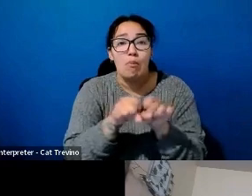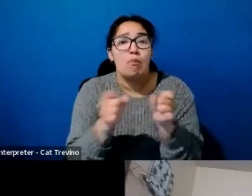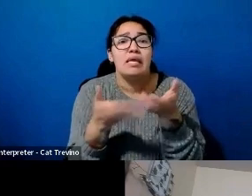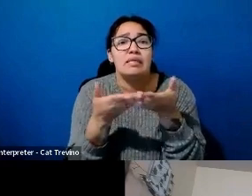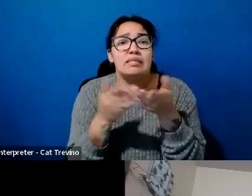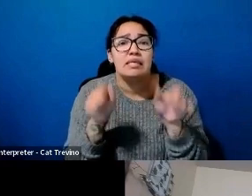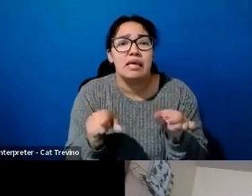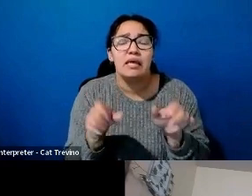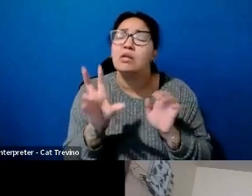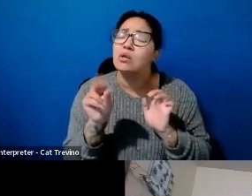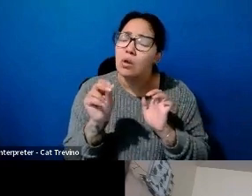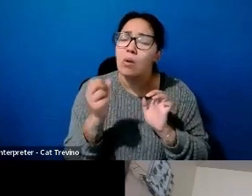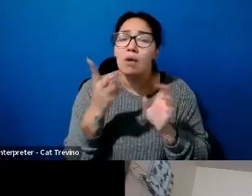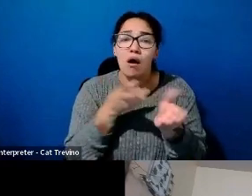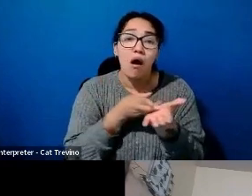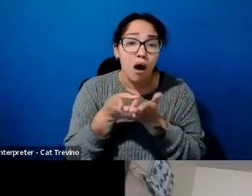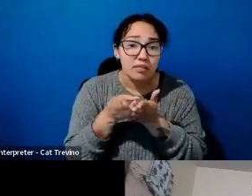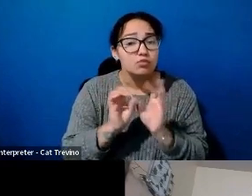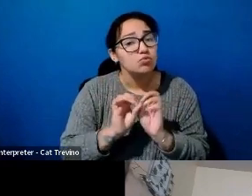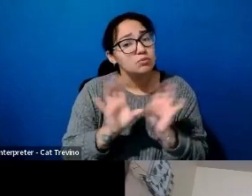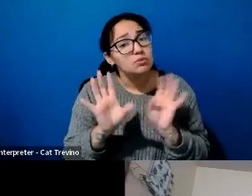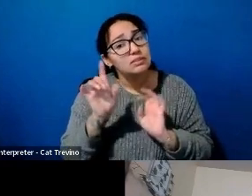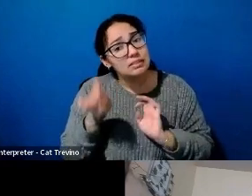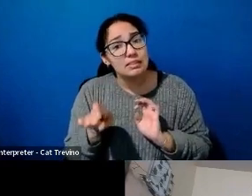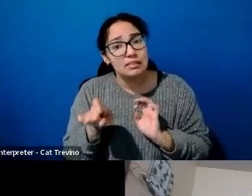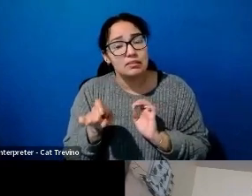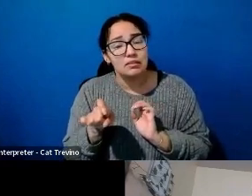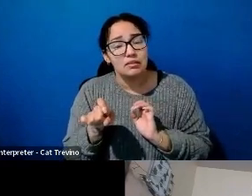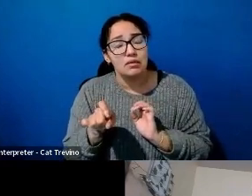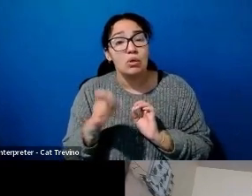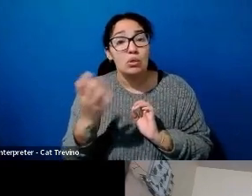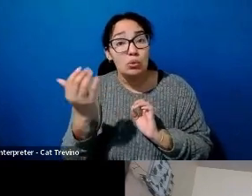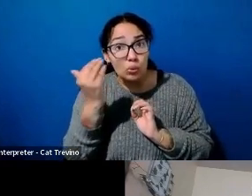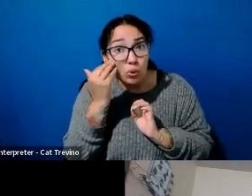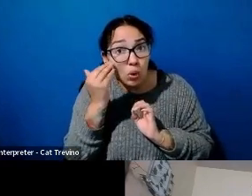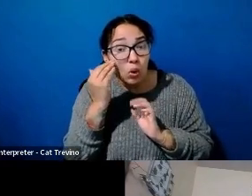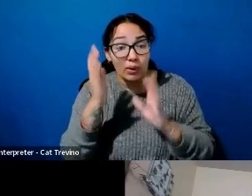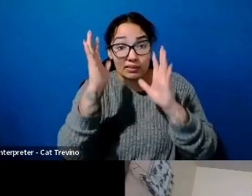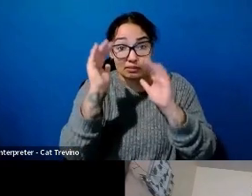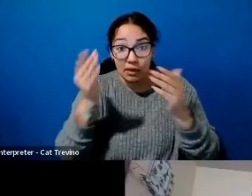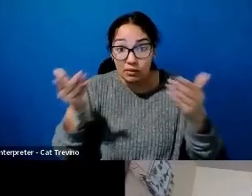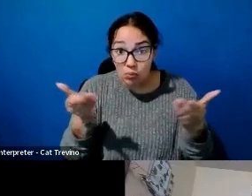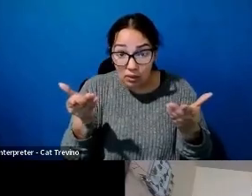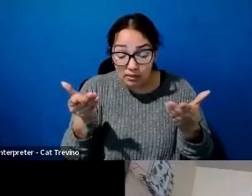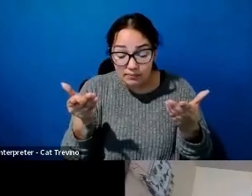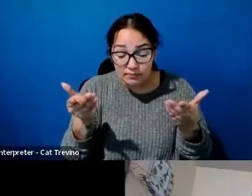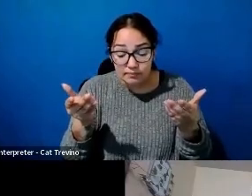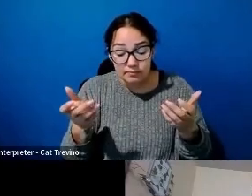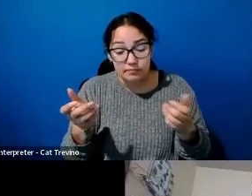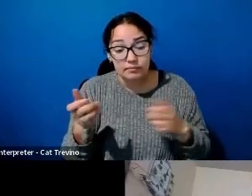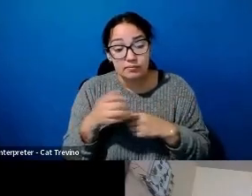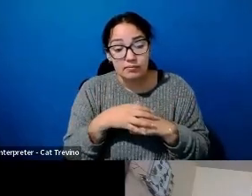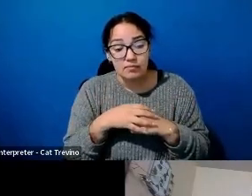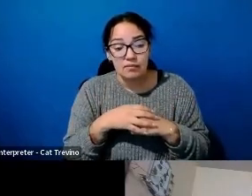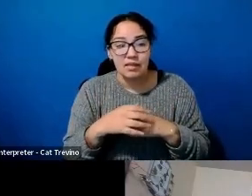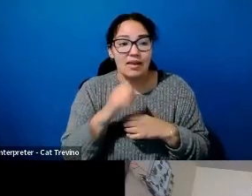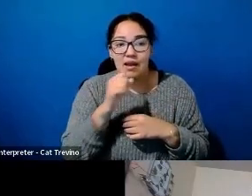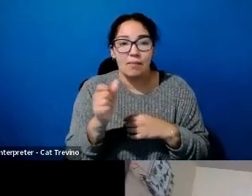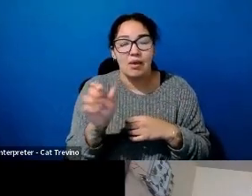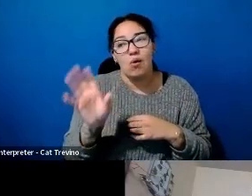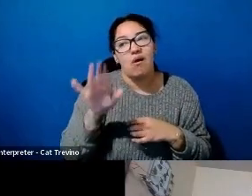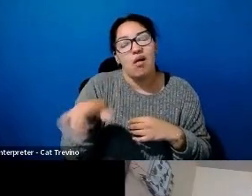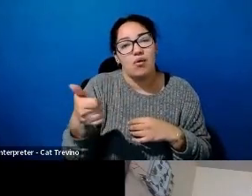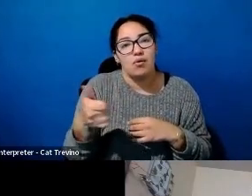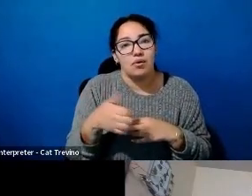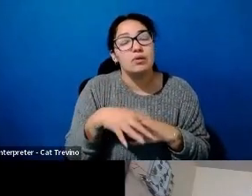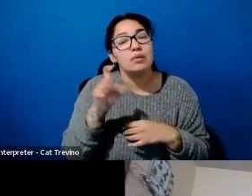we need honesty and transparency. We need to know what to expect, and we need to not be othered. We need